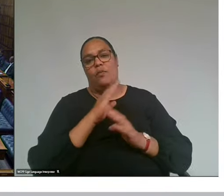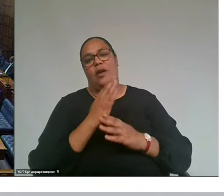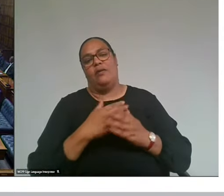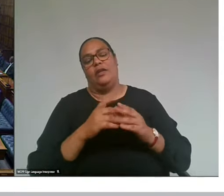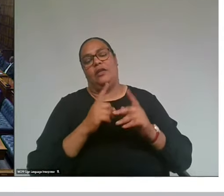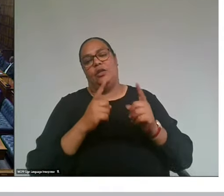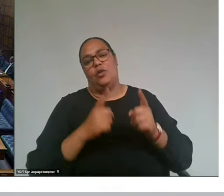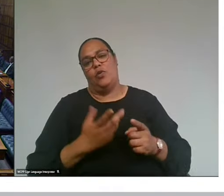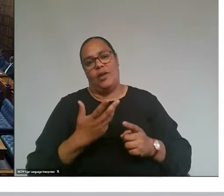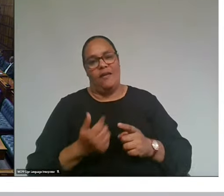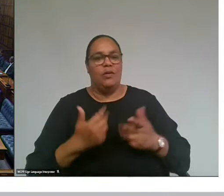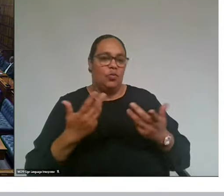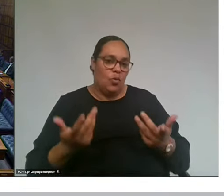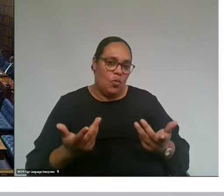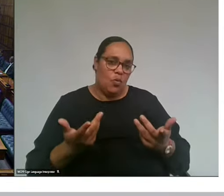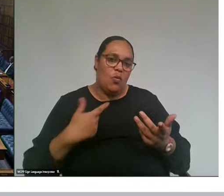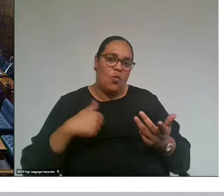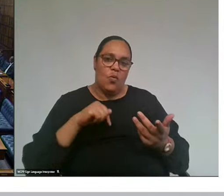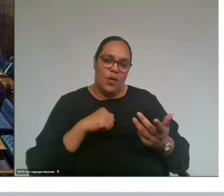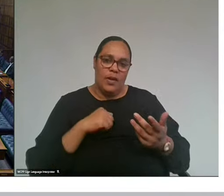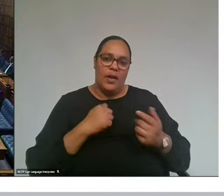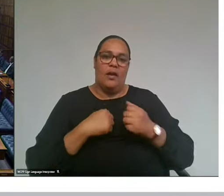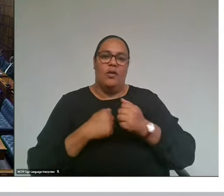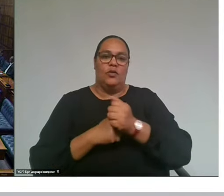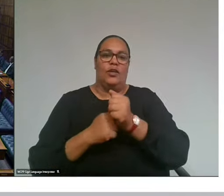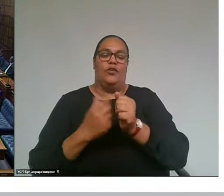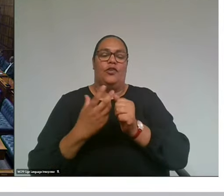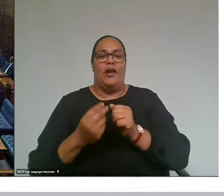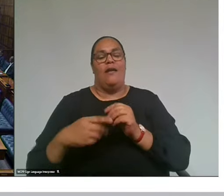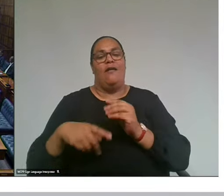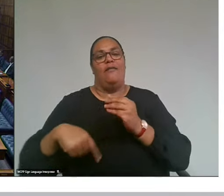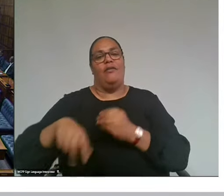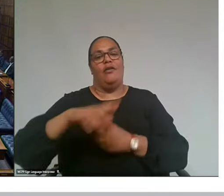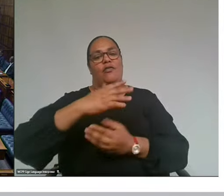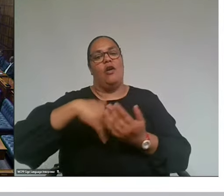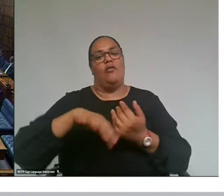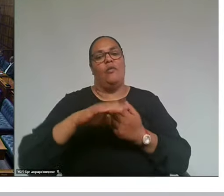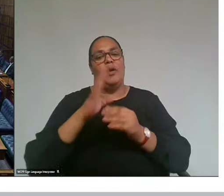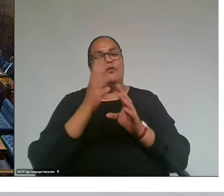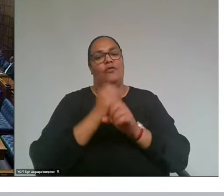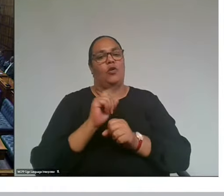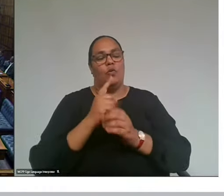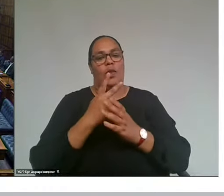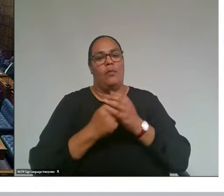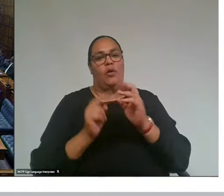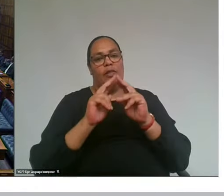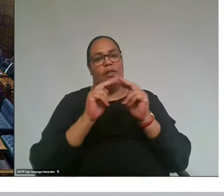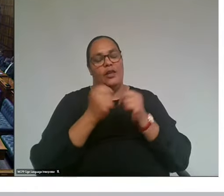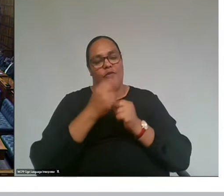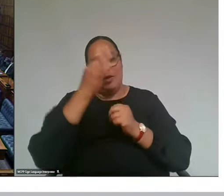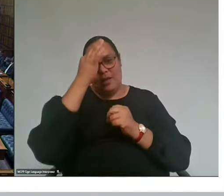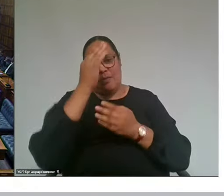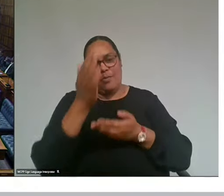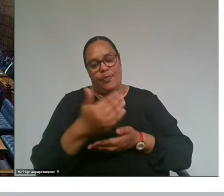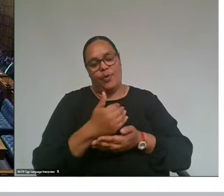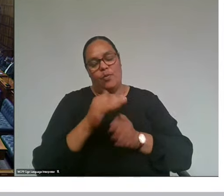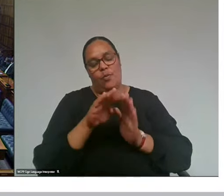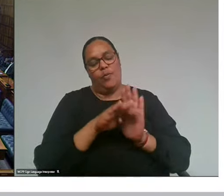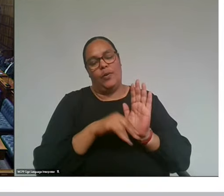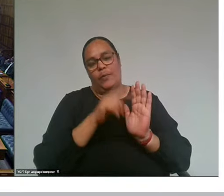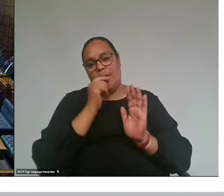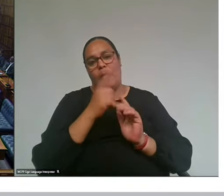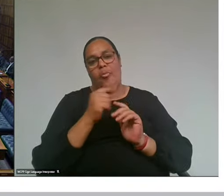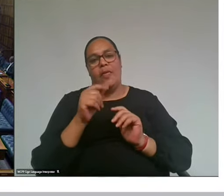demand so we our strategy revolves around focusing both on the national government procurement program called the